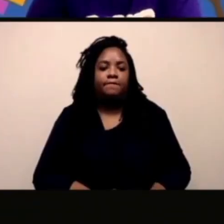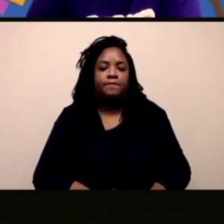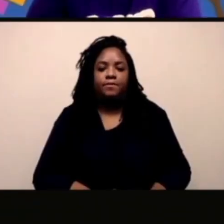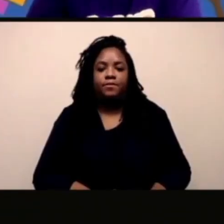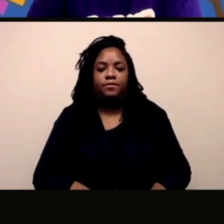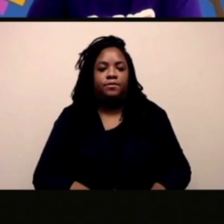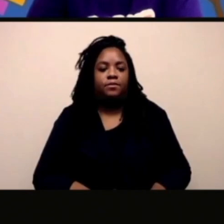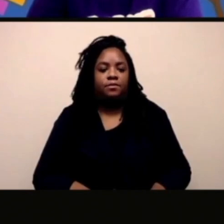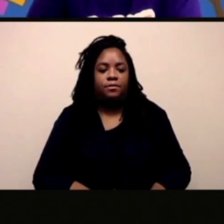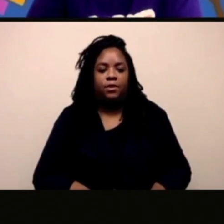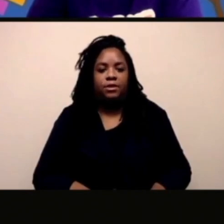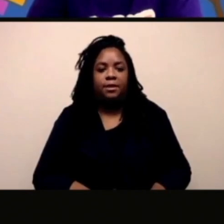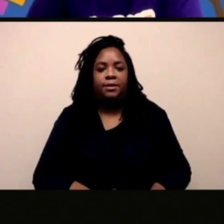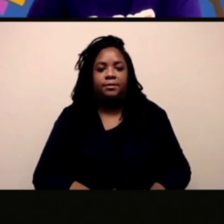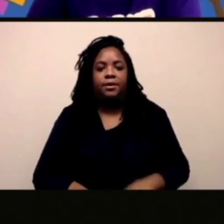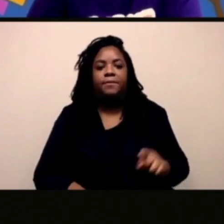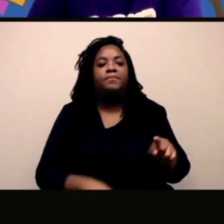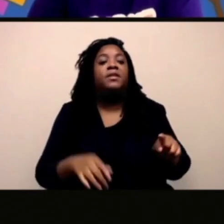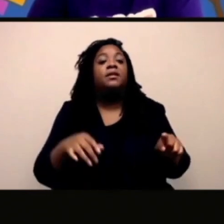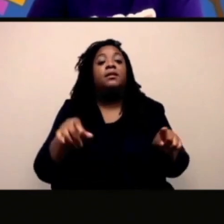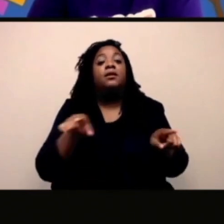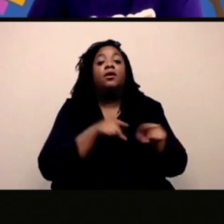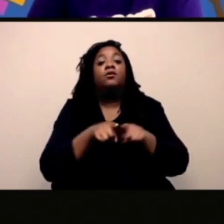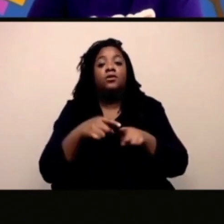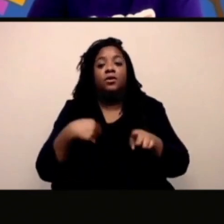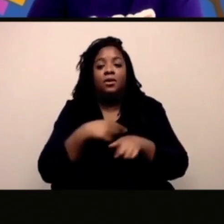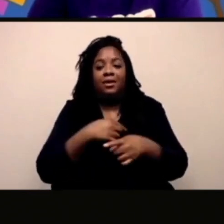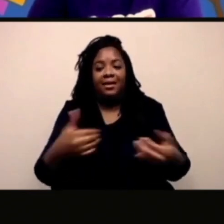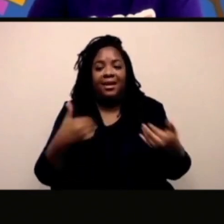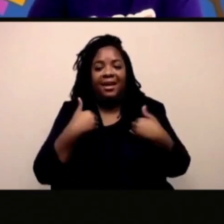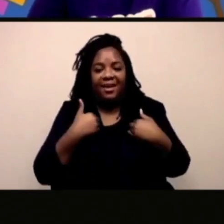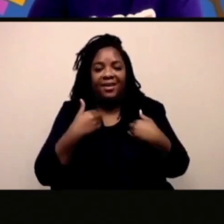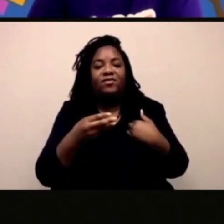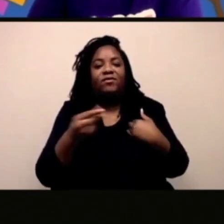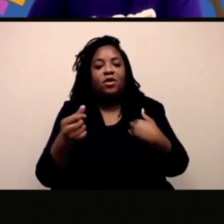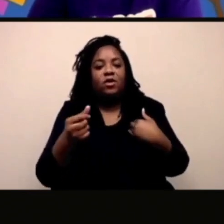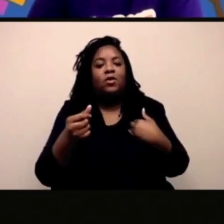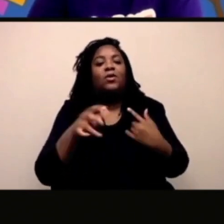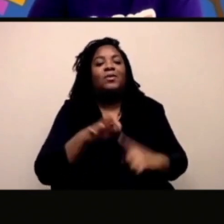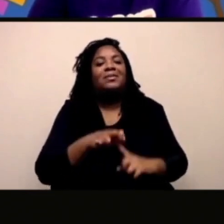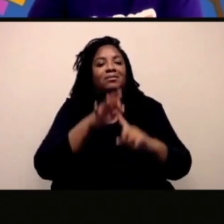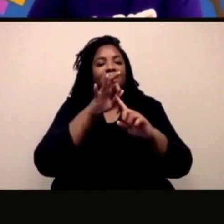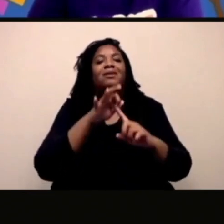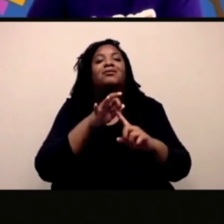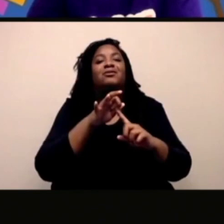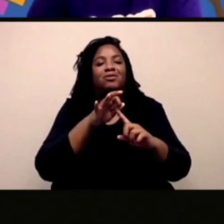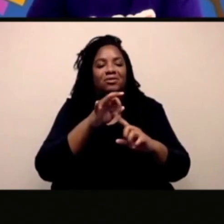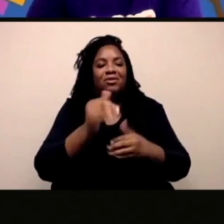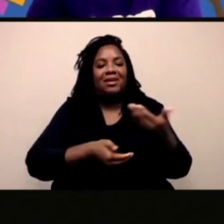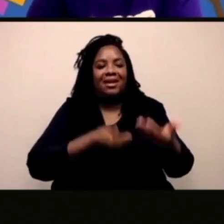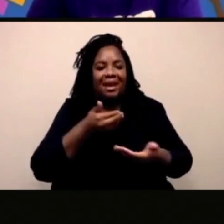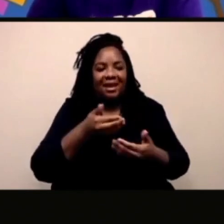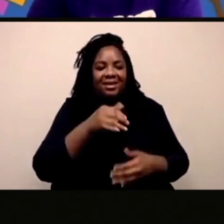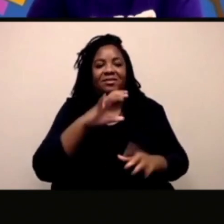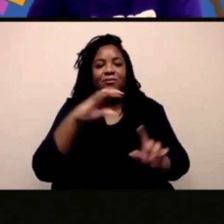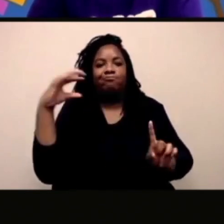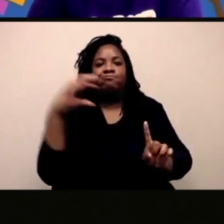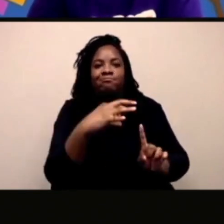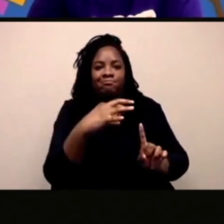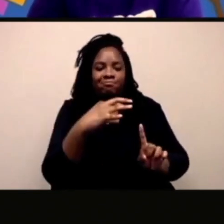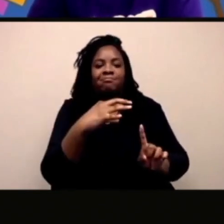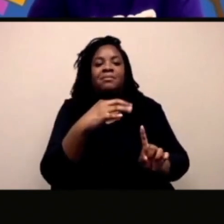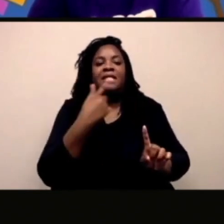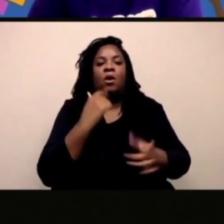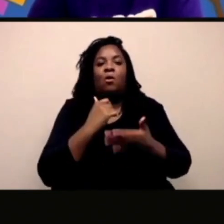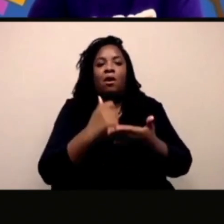Great. And then we also have a couple of special guests called the Spotlight guests, who are going to help with the